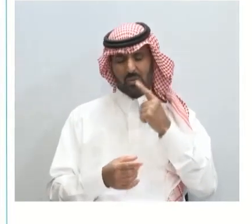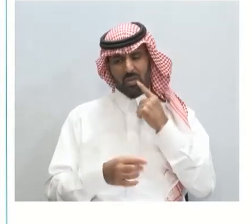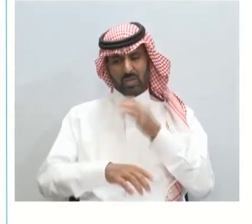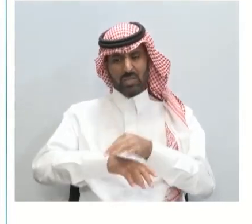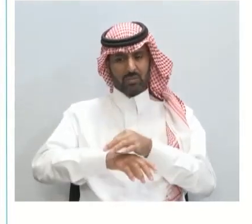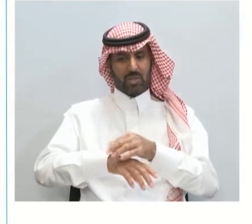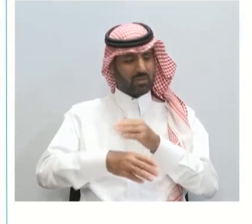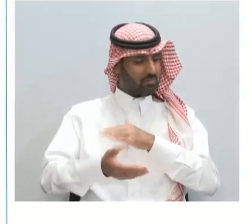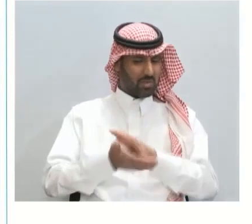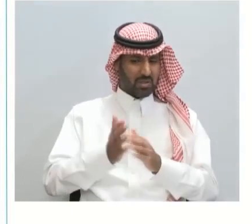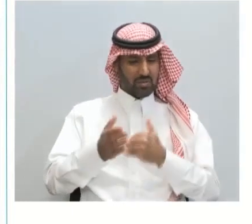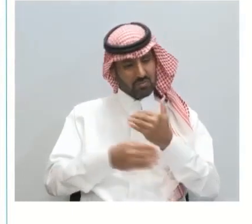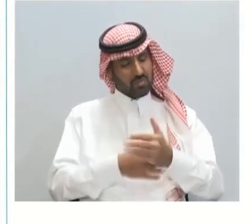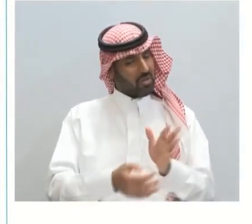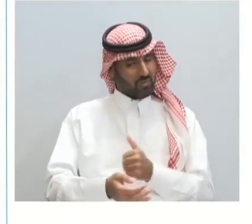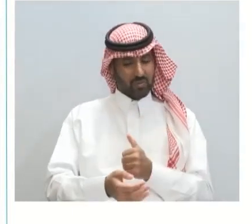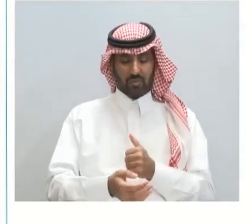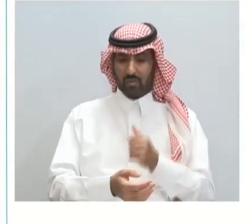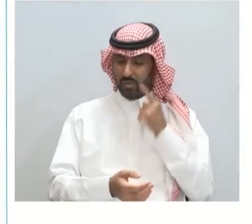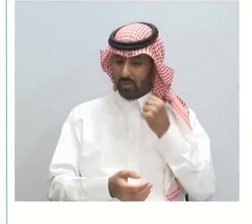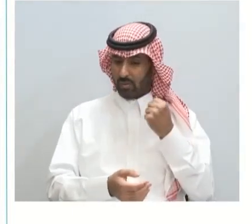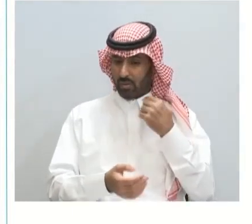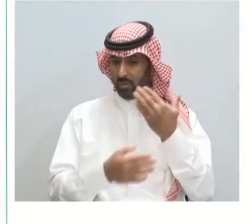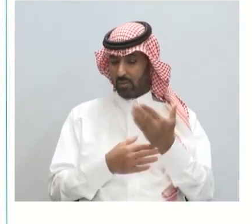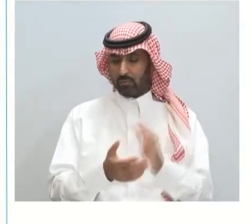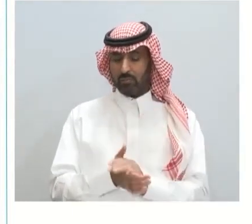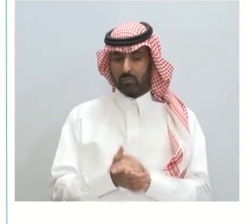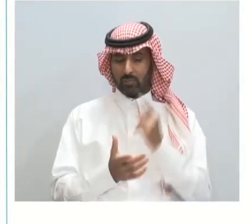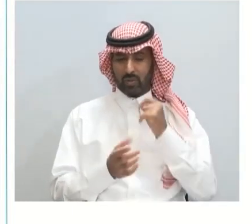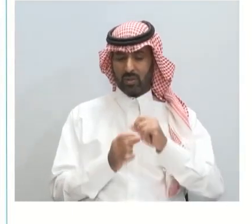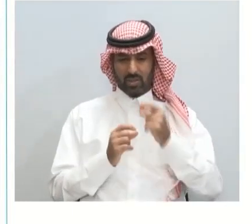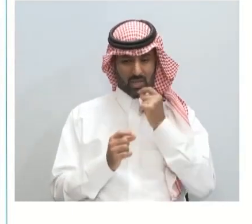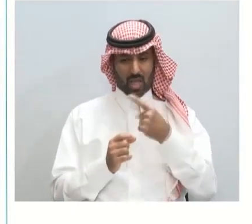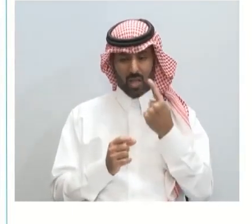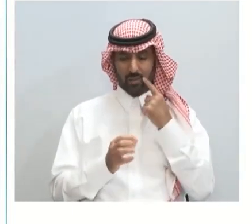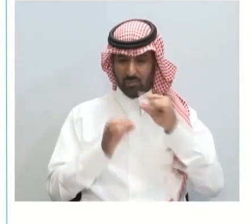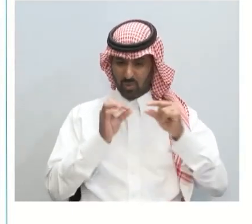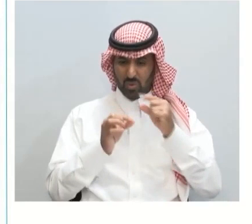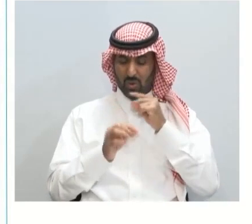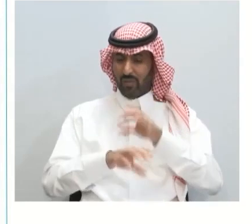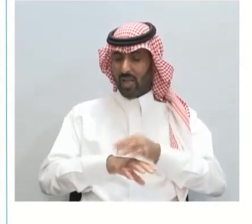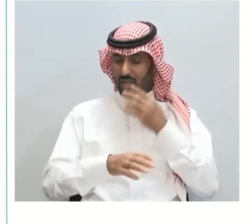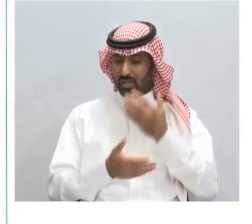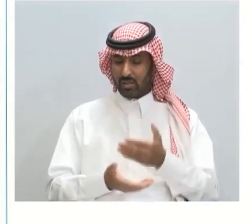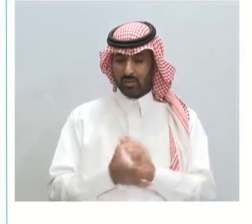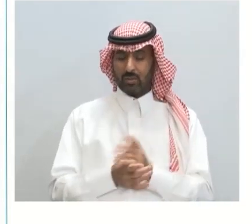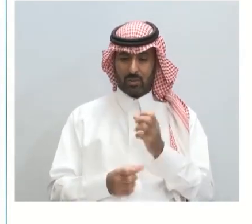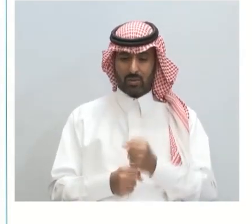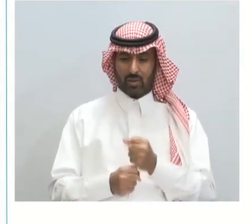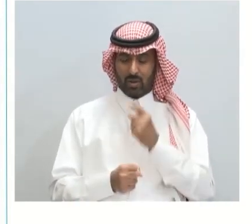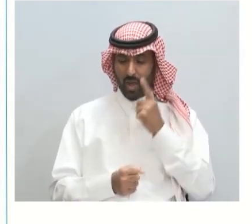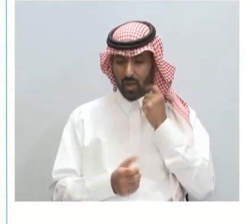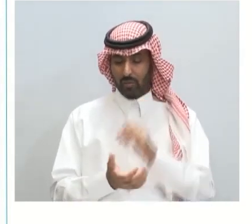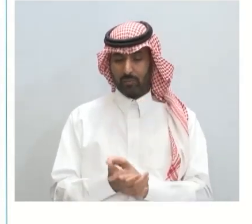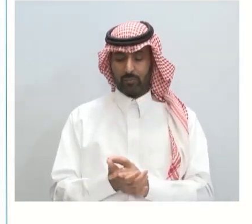happening. Genetic testing has the potential to impact millions of lives in the future. Many are excited about the future